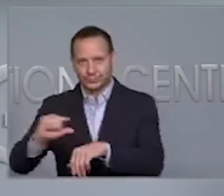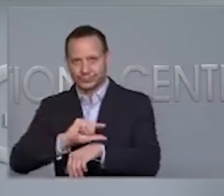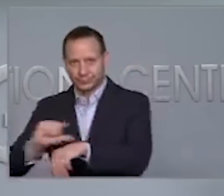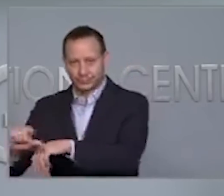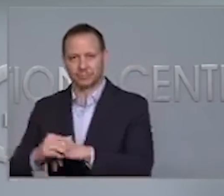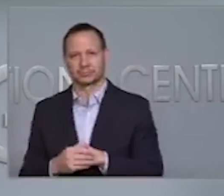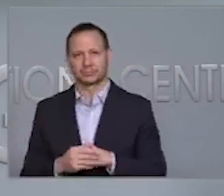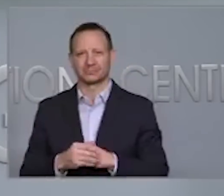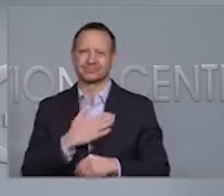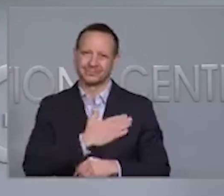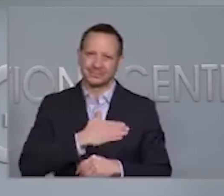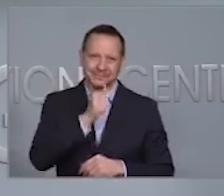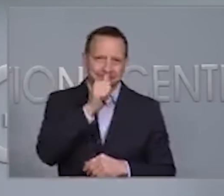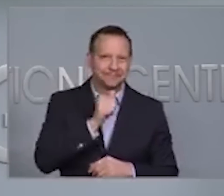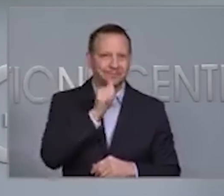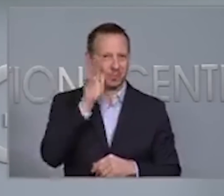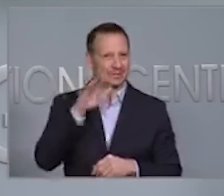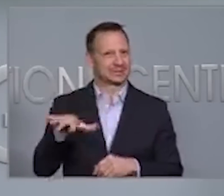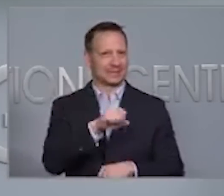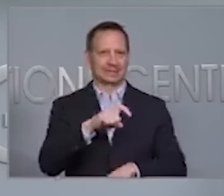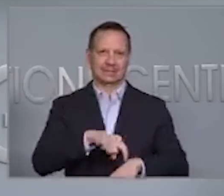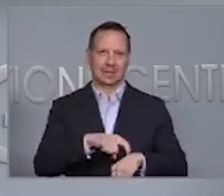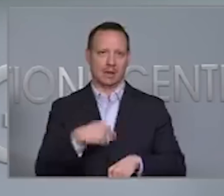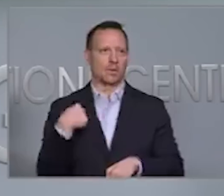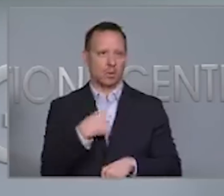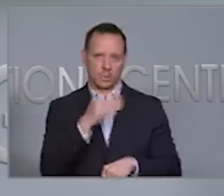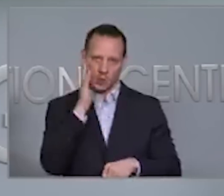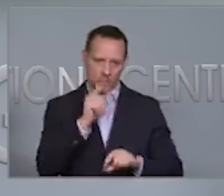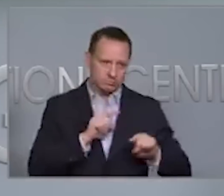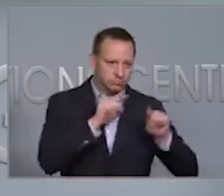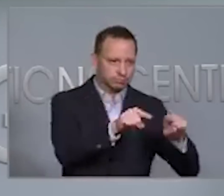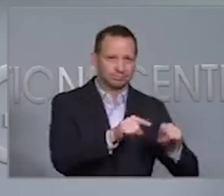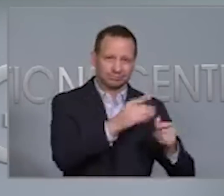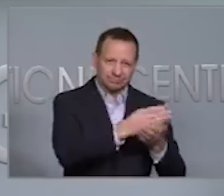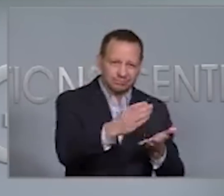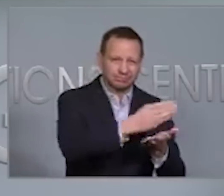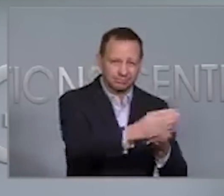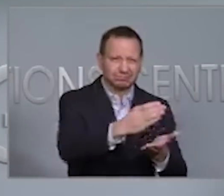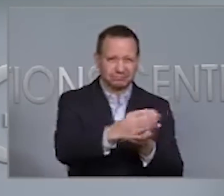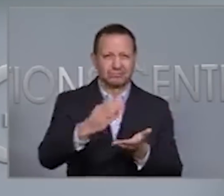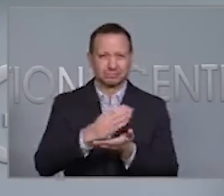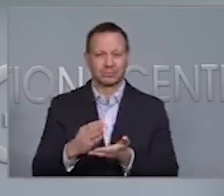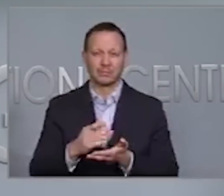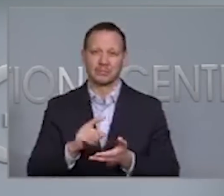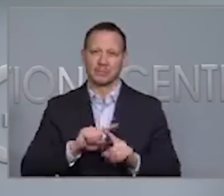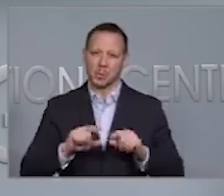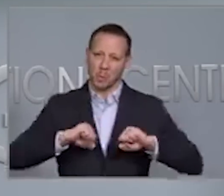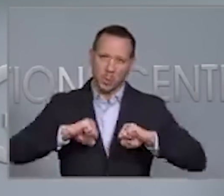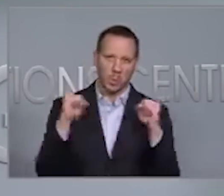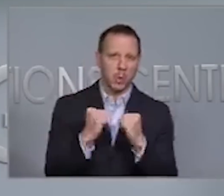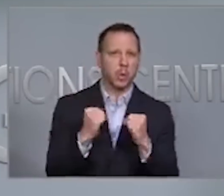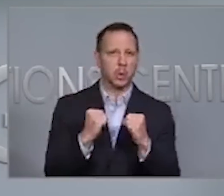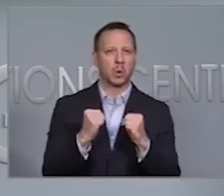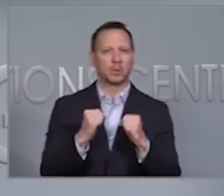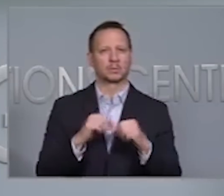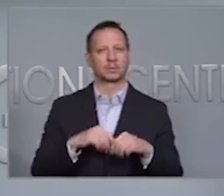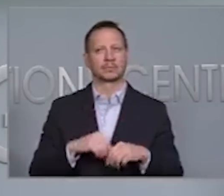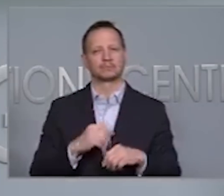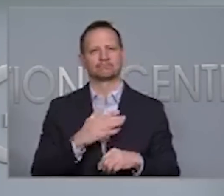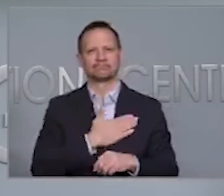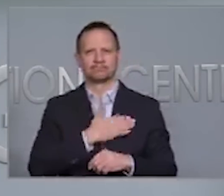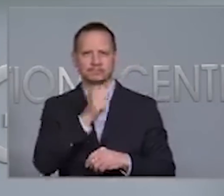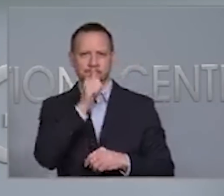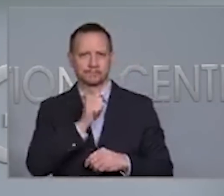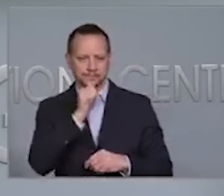take time with an event like this and as cold as it is and will be. As always, we are prioritizing